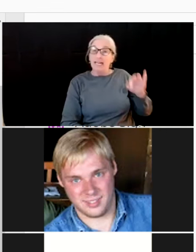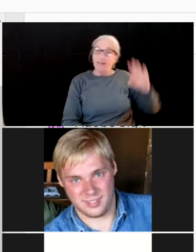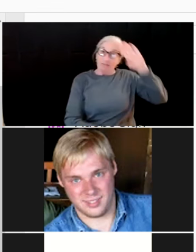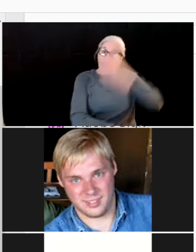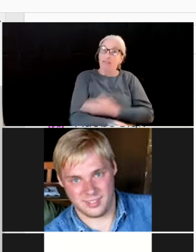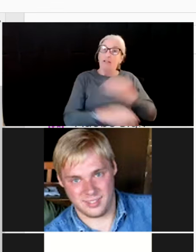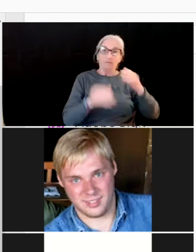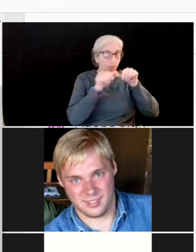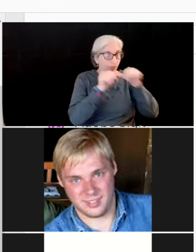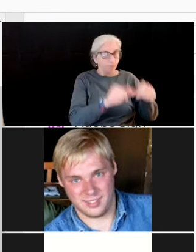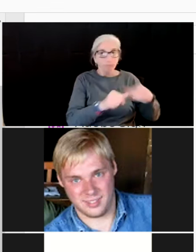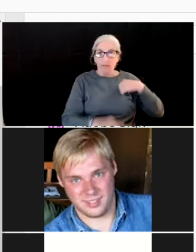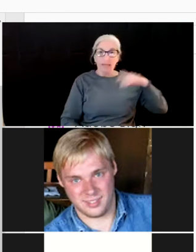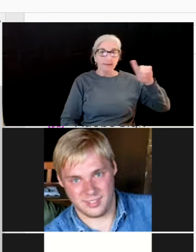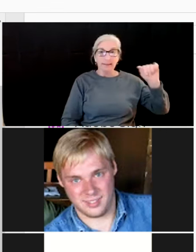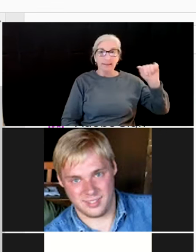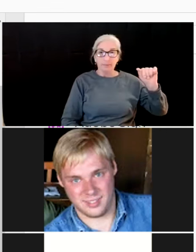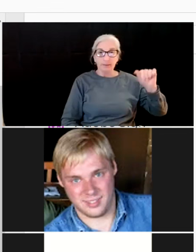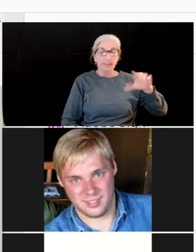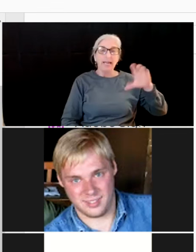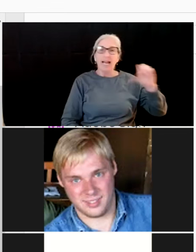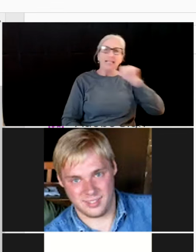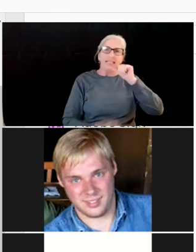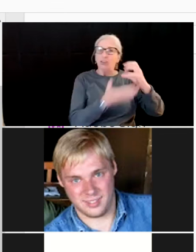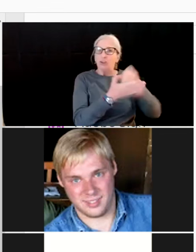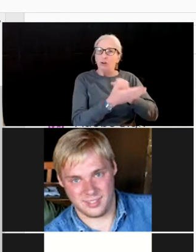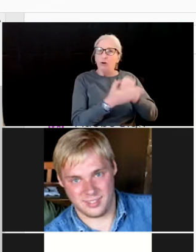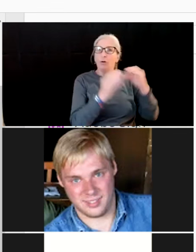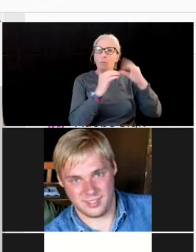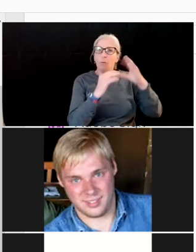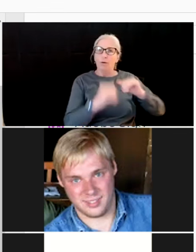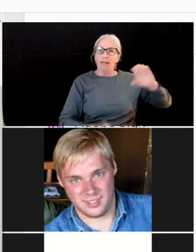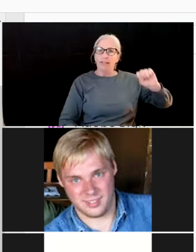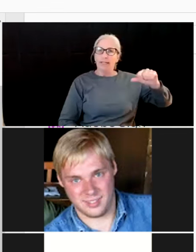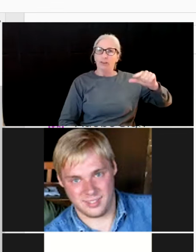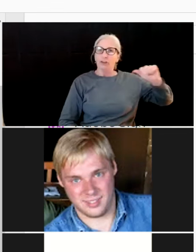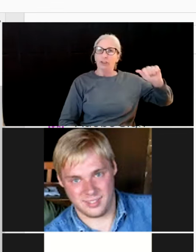criteria and not earning over SGA, could potentially